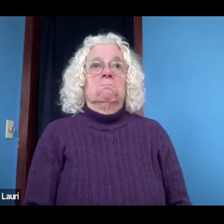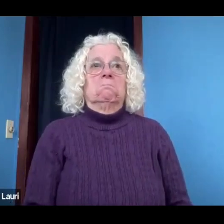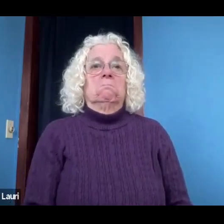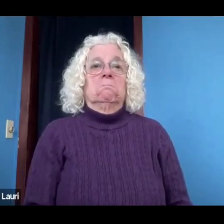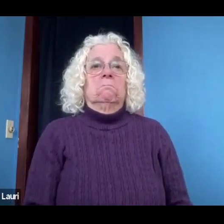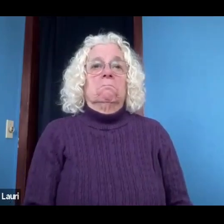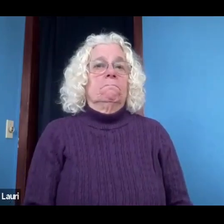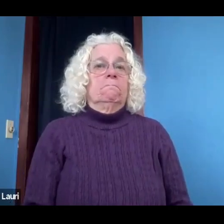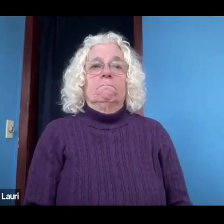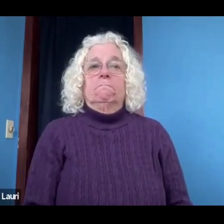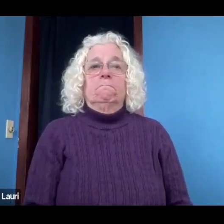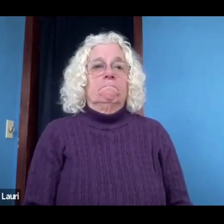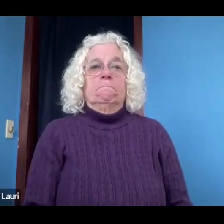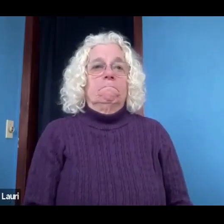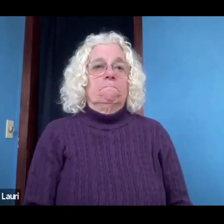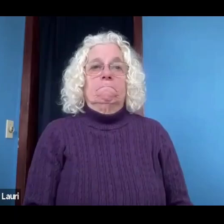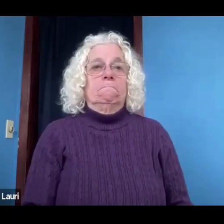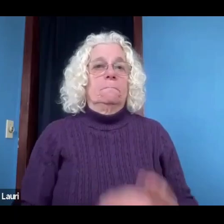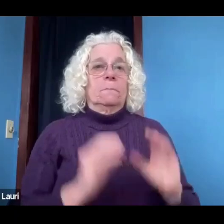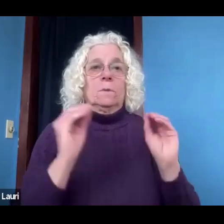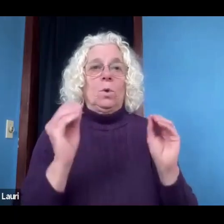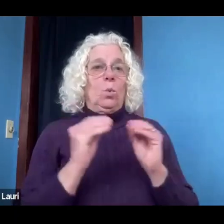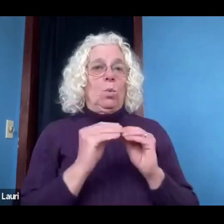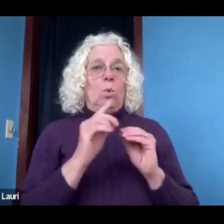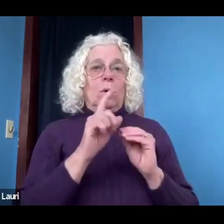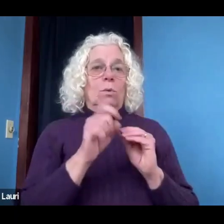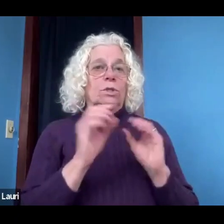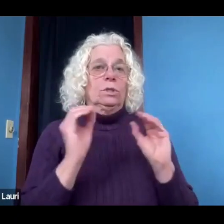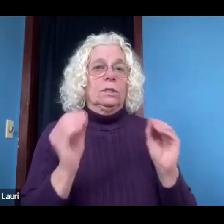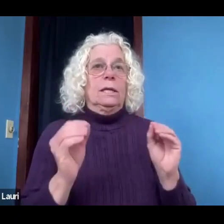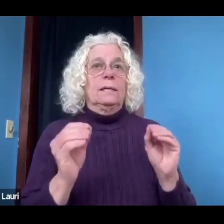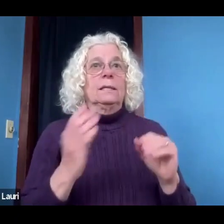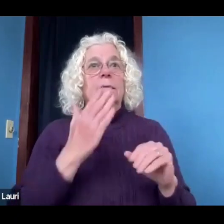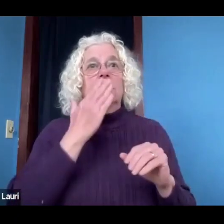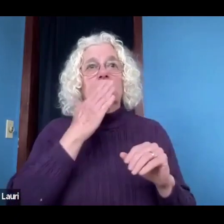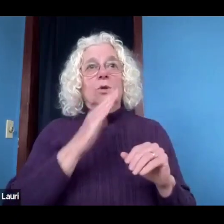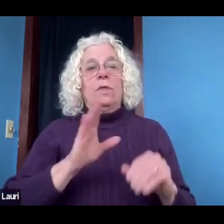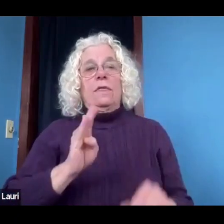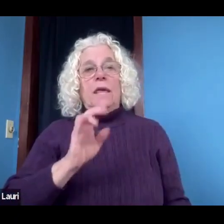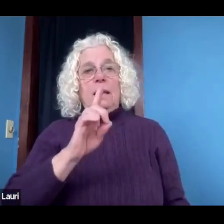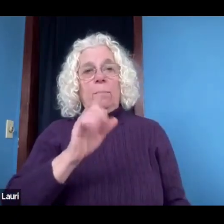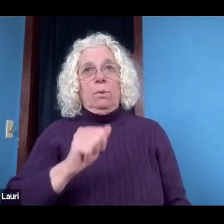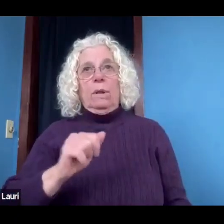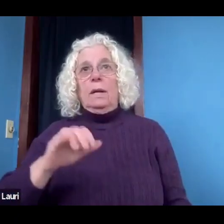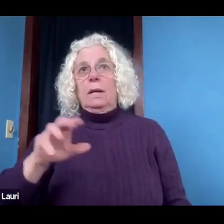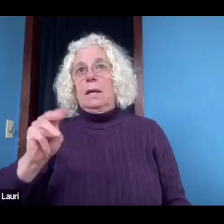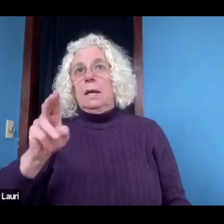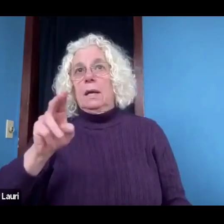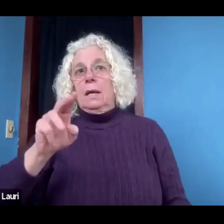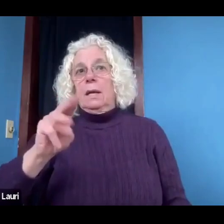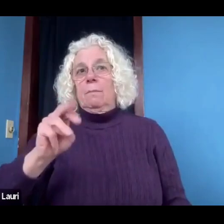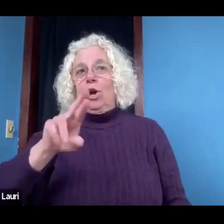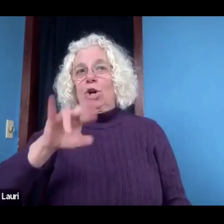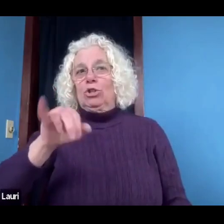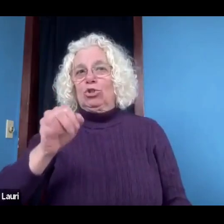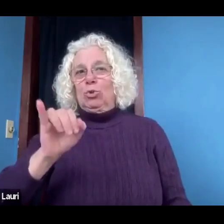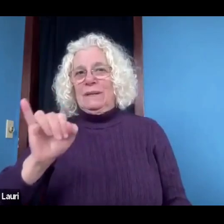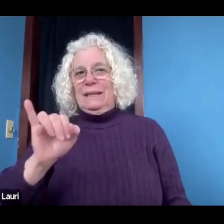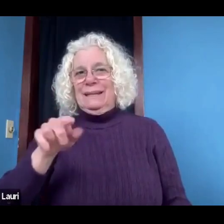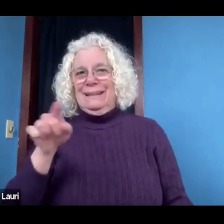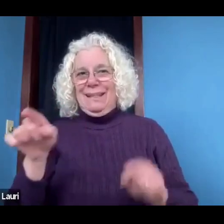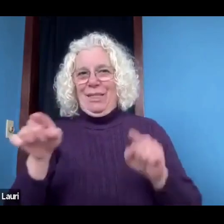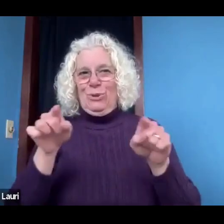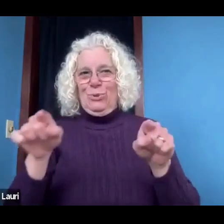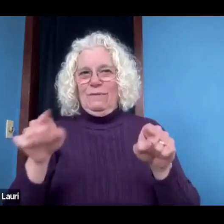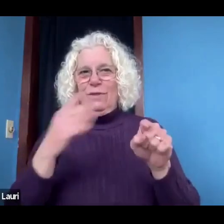All right, if not, I want to just thank Brenda and Marjorie for their presentation today. It was a lot of